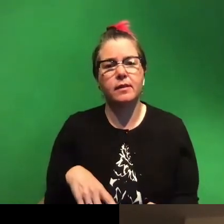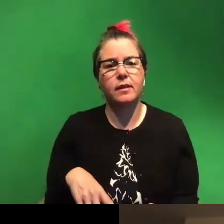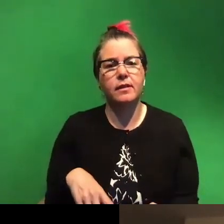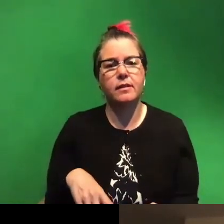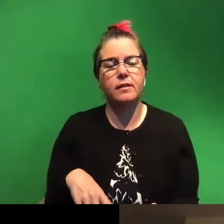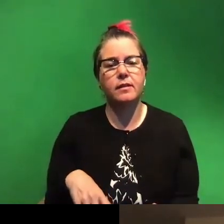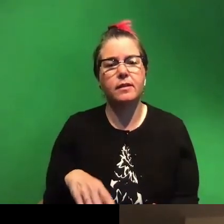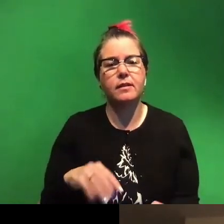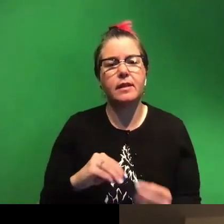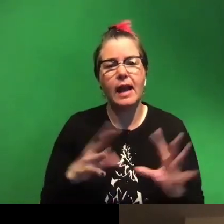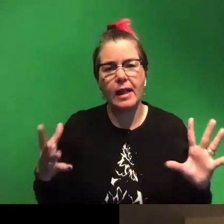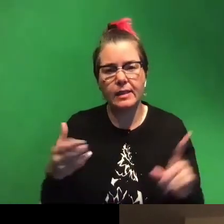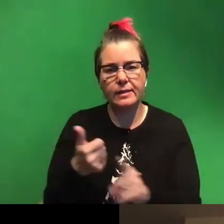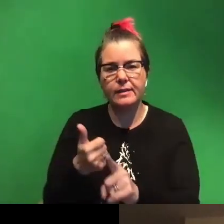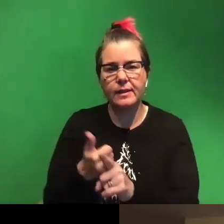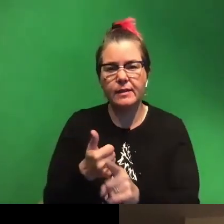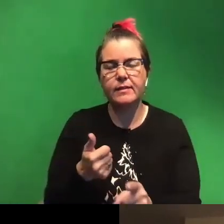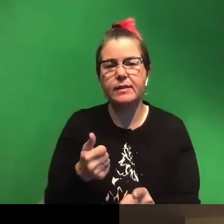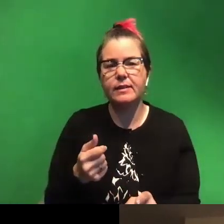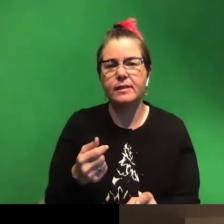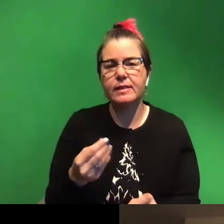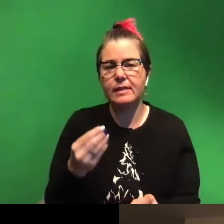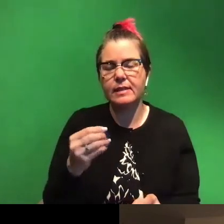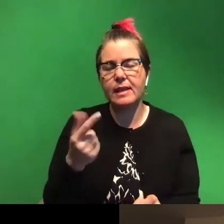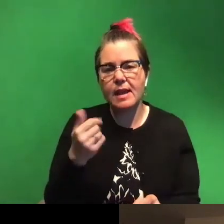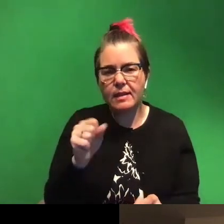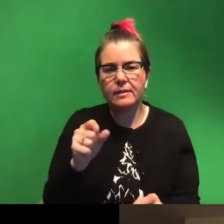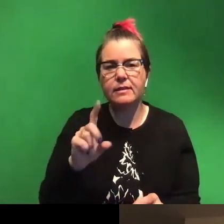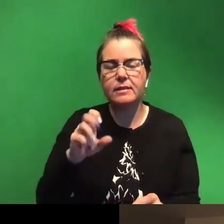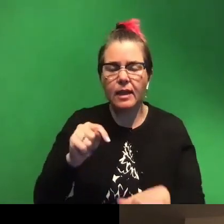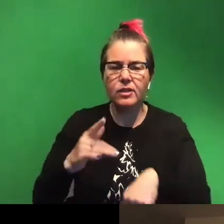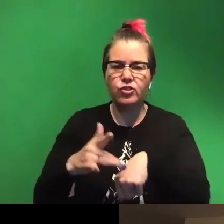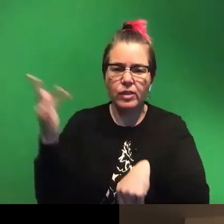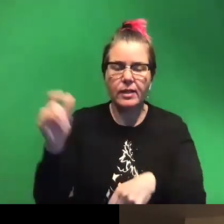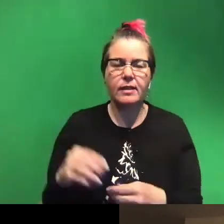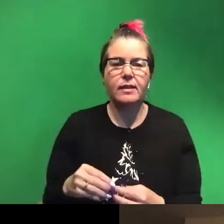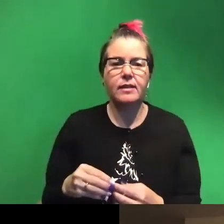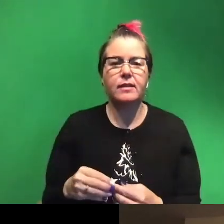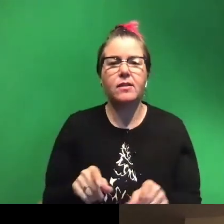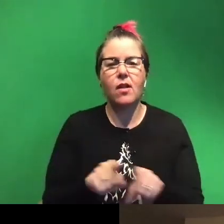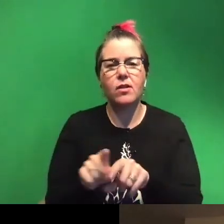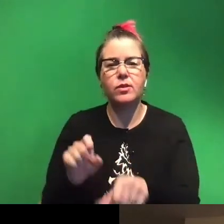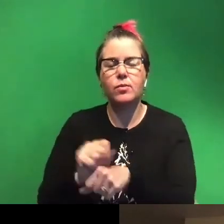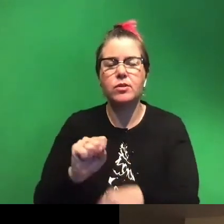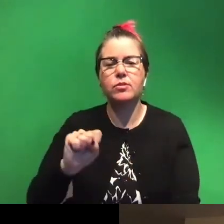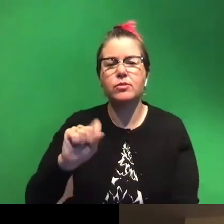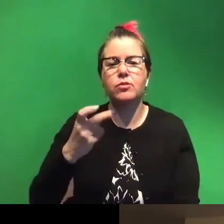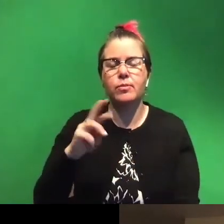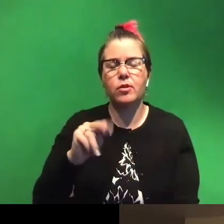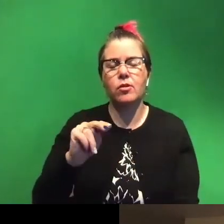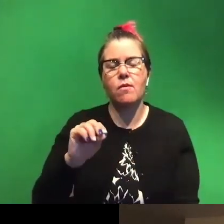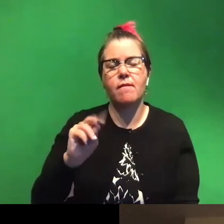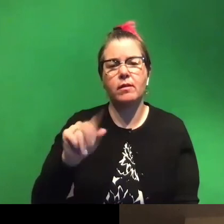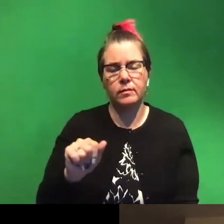galaxies that eat, gas and dust and are very shiny. And I've also worked on supernovae. But